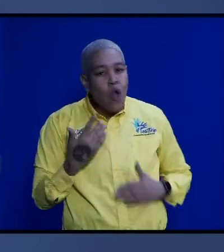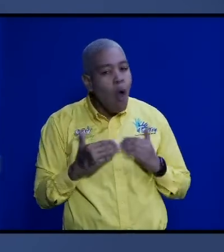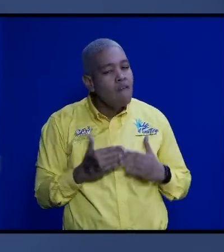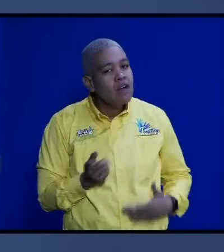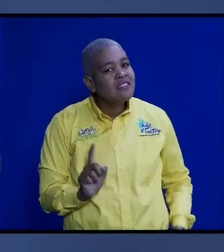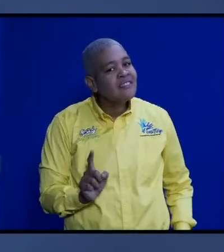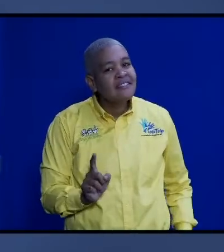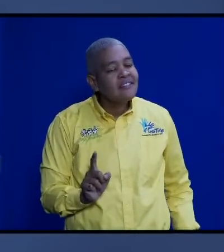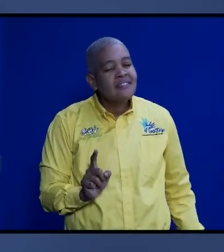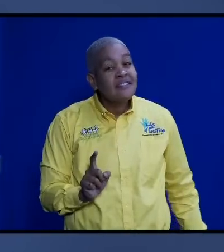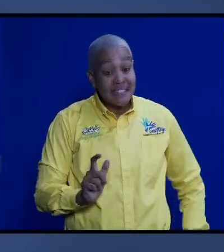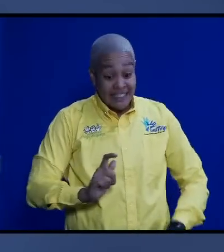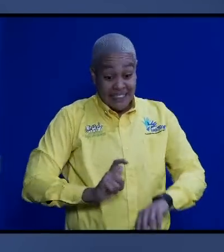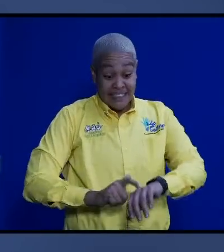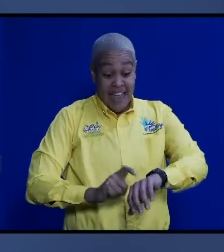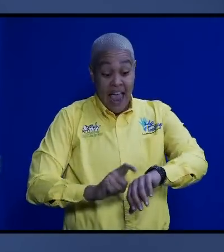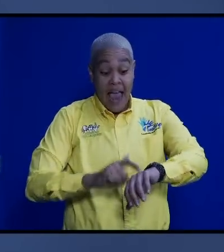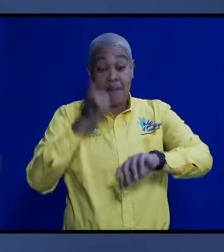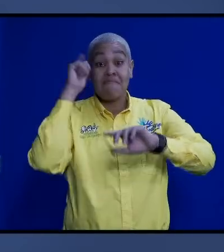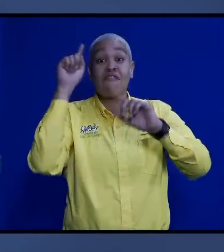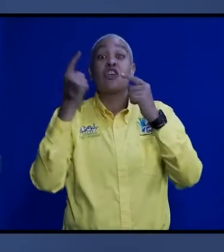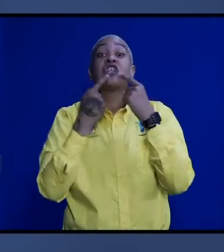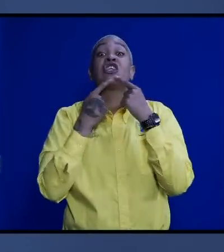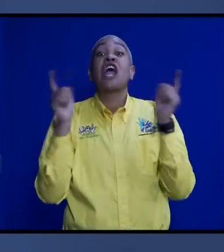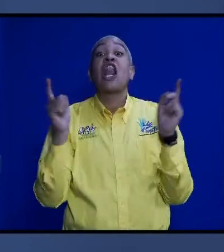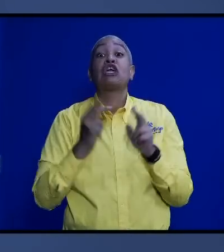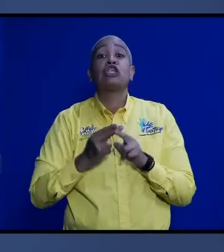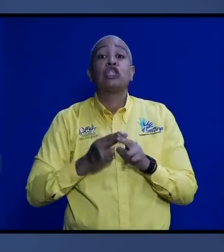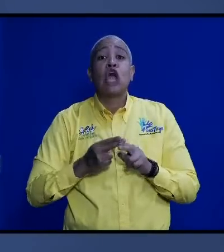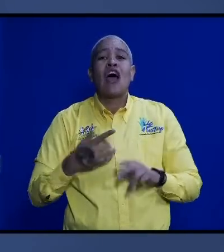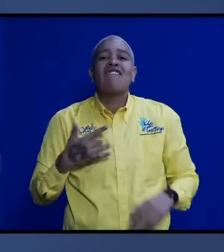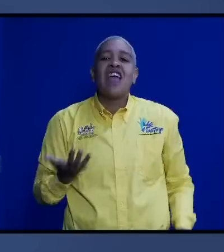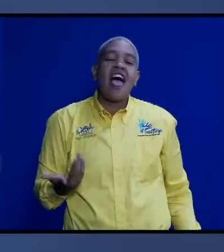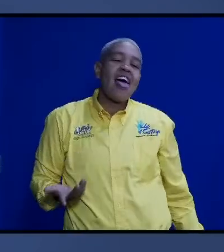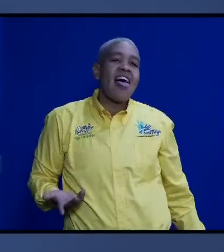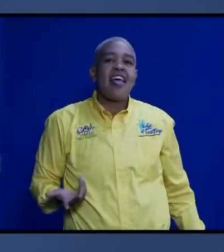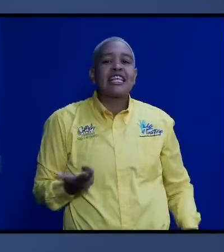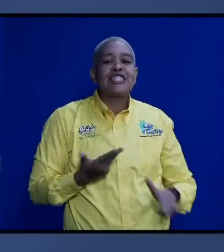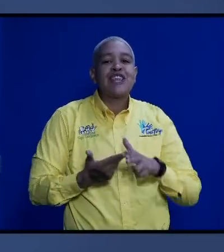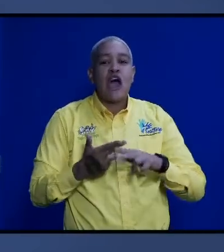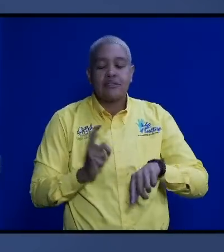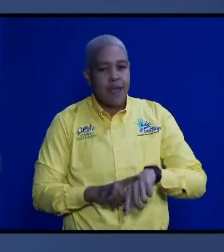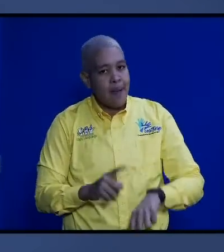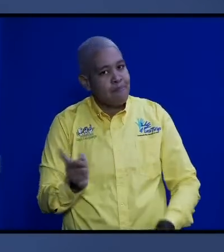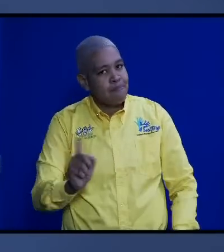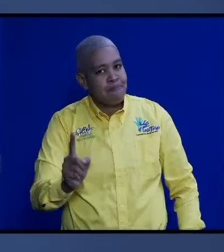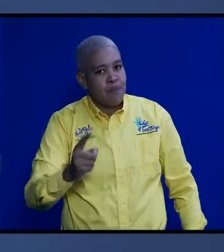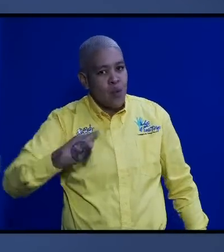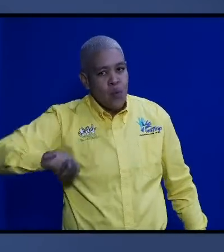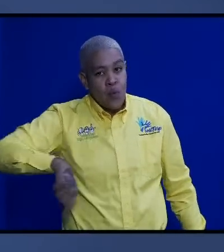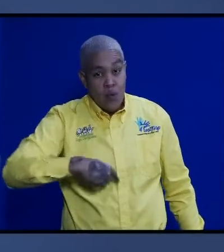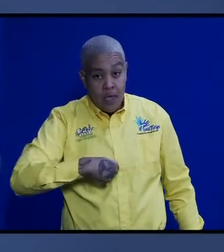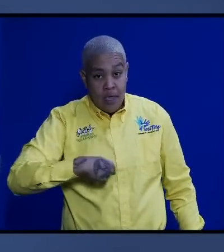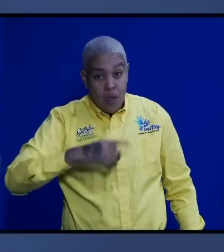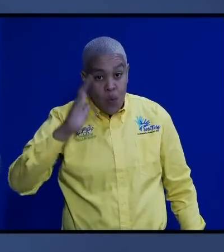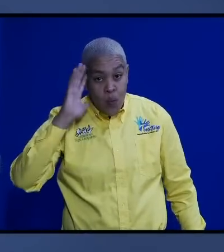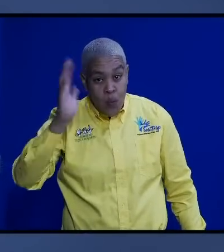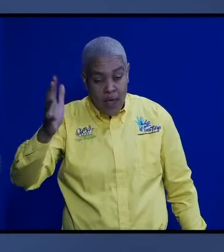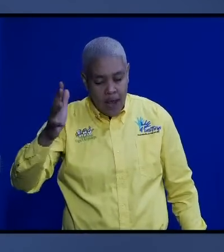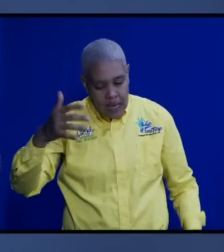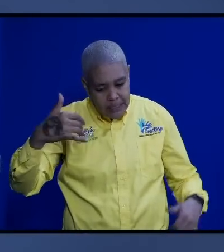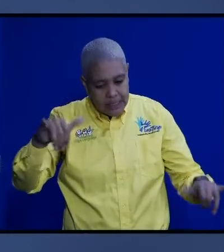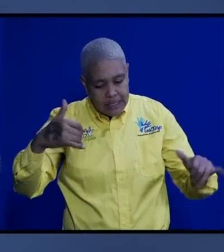that the time for declaration is short. We are and we will